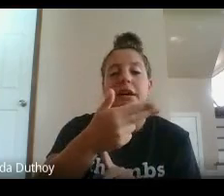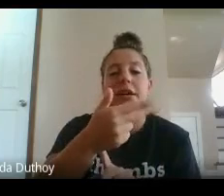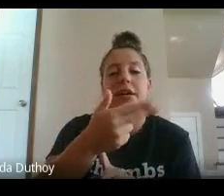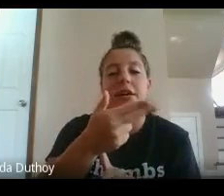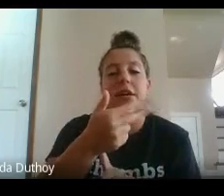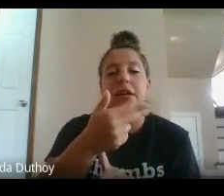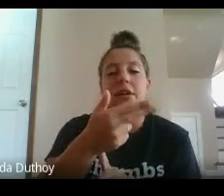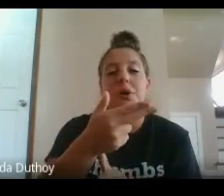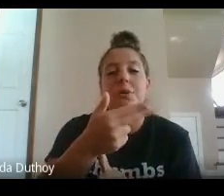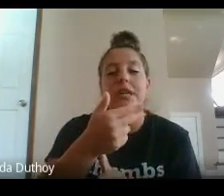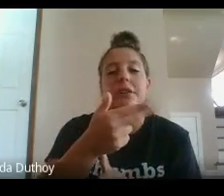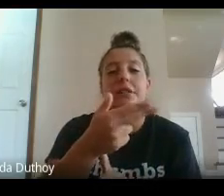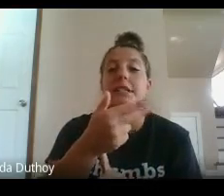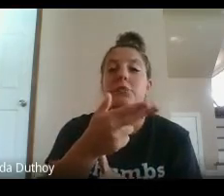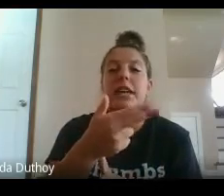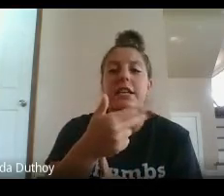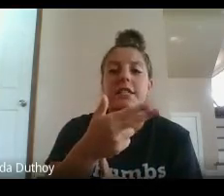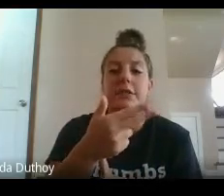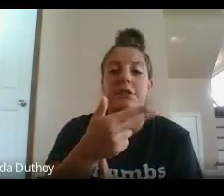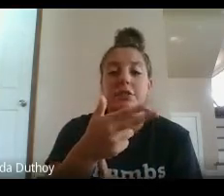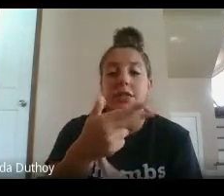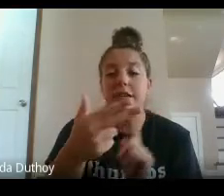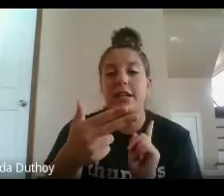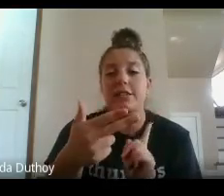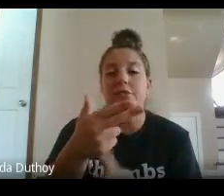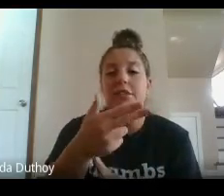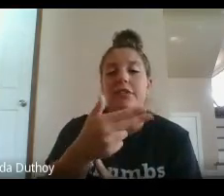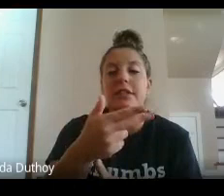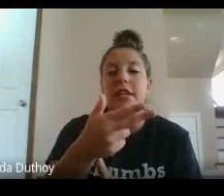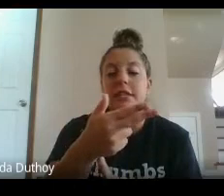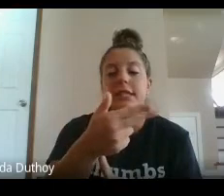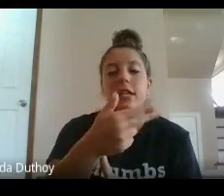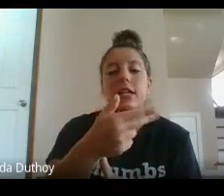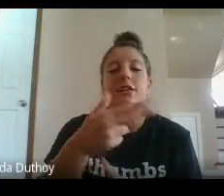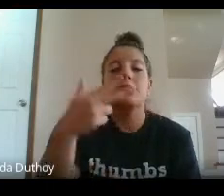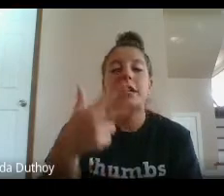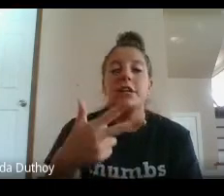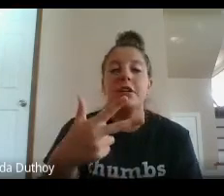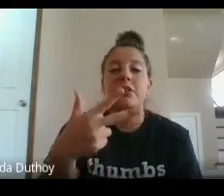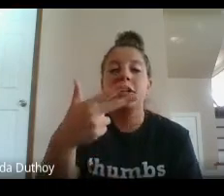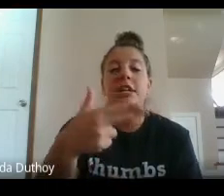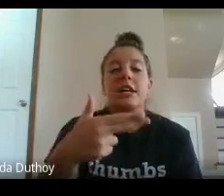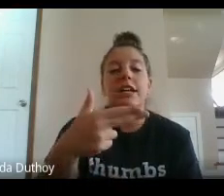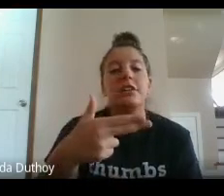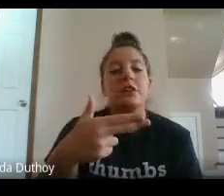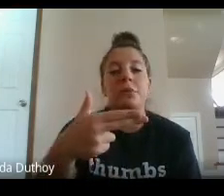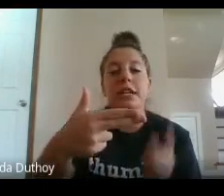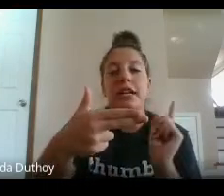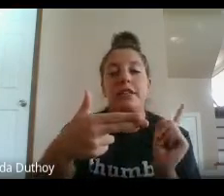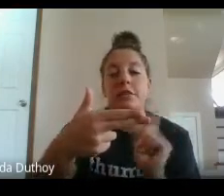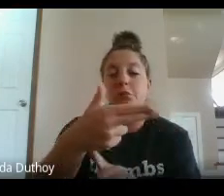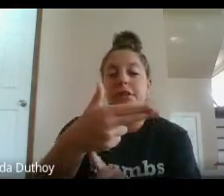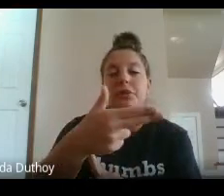point to it. Hotel, so it's going to be asymmetrical because my hands are doing different things. We'll make a number 3, kind of